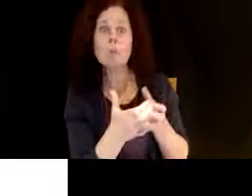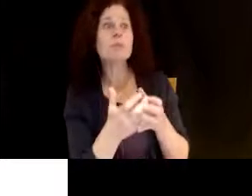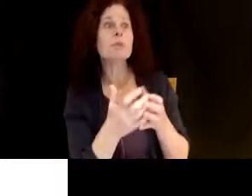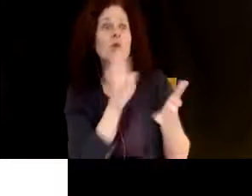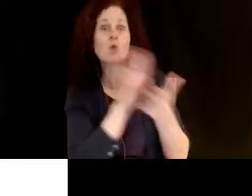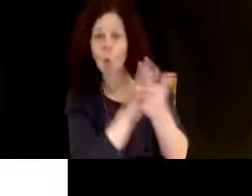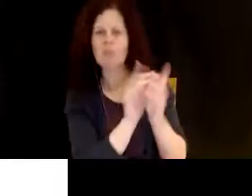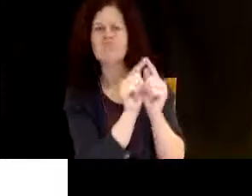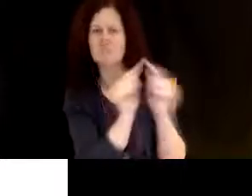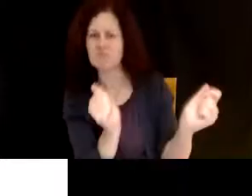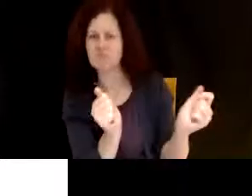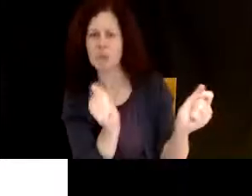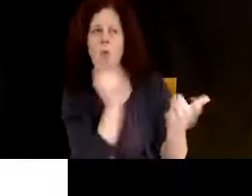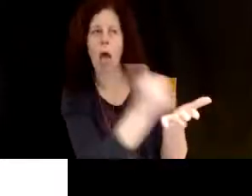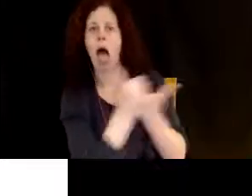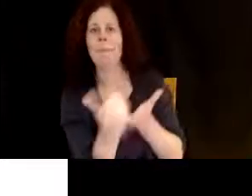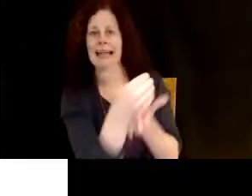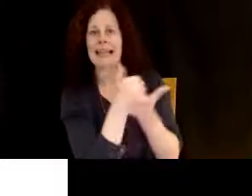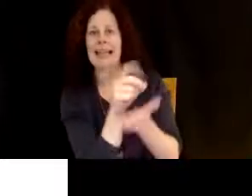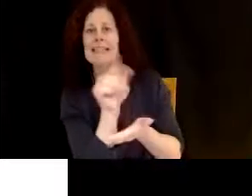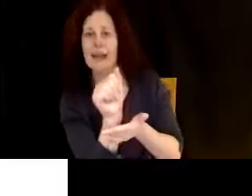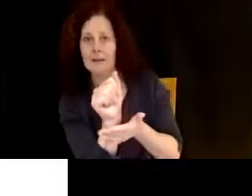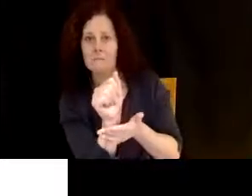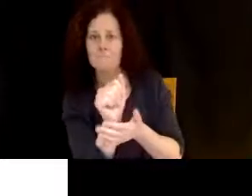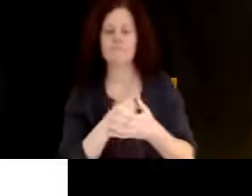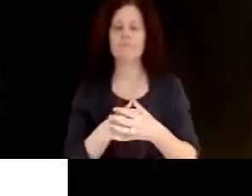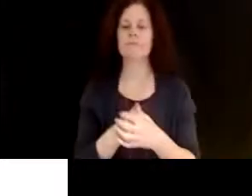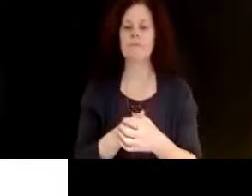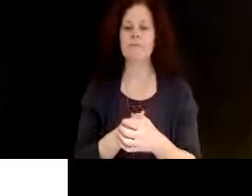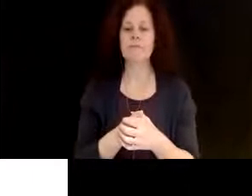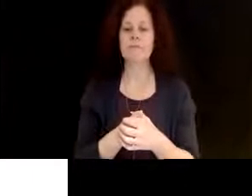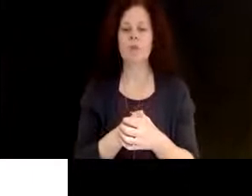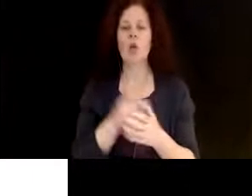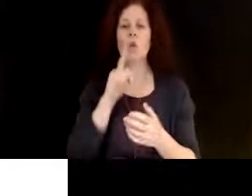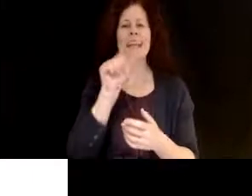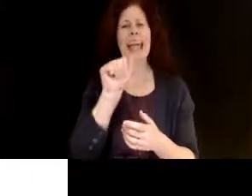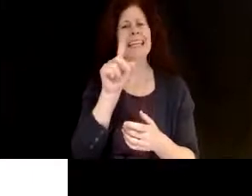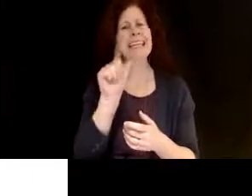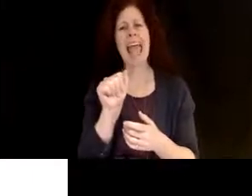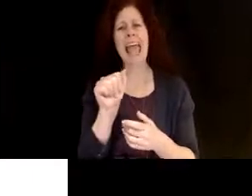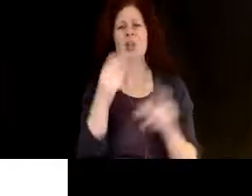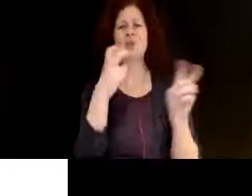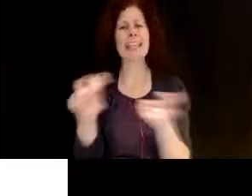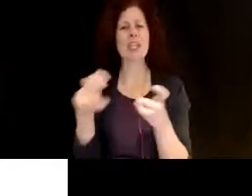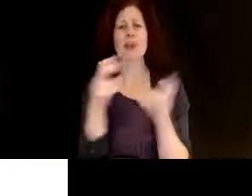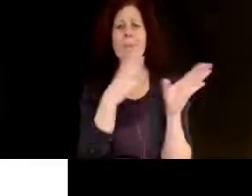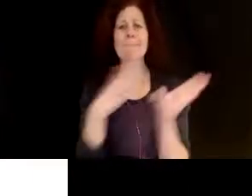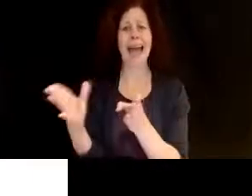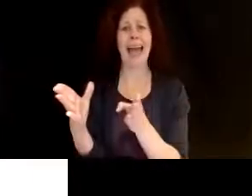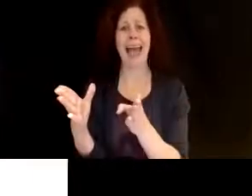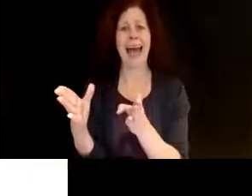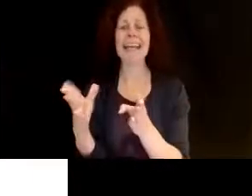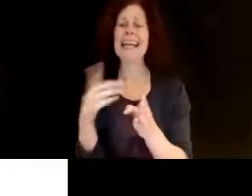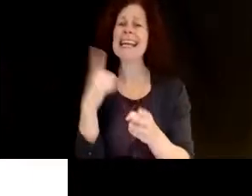this quote speaks to the iterative nature of the ADA transition planning and what officials like to describe as a